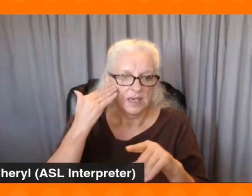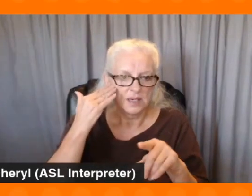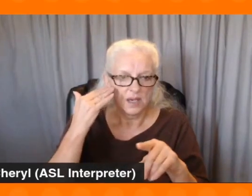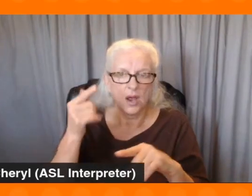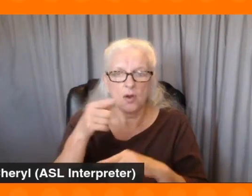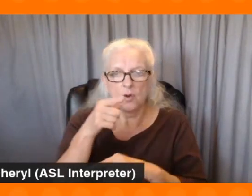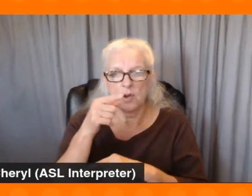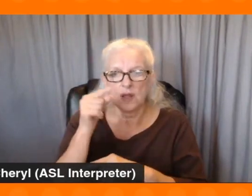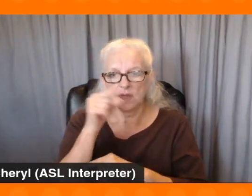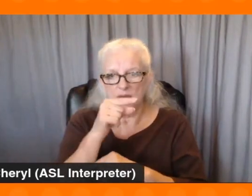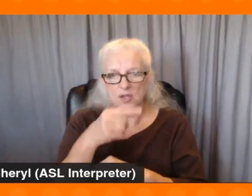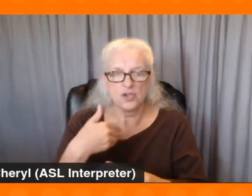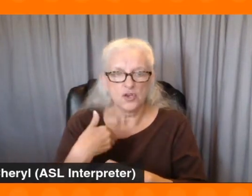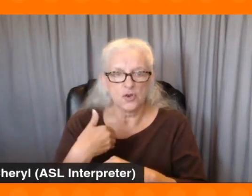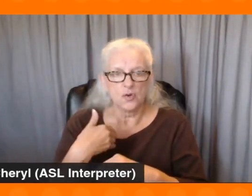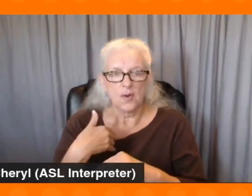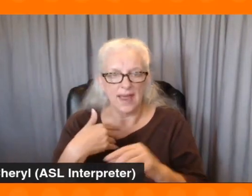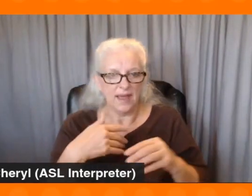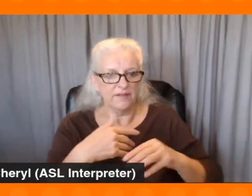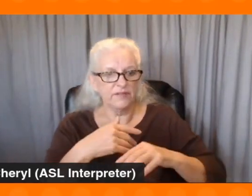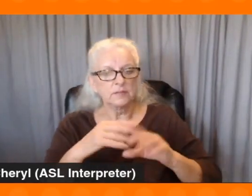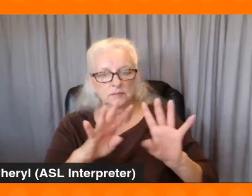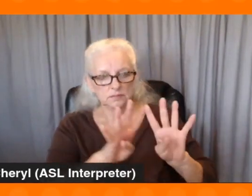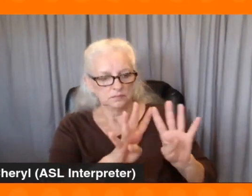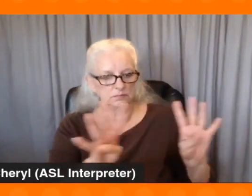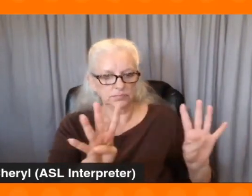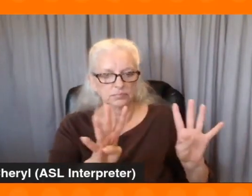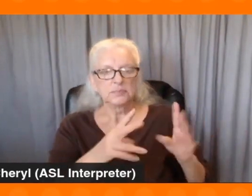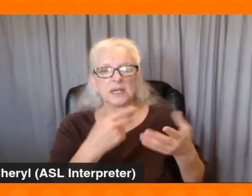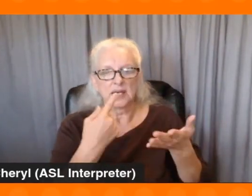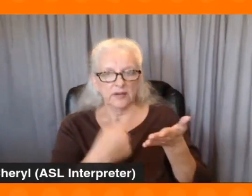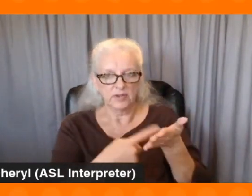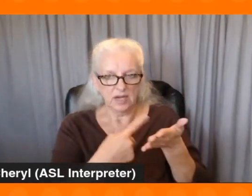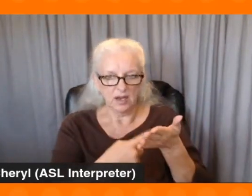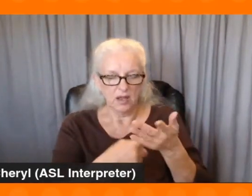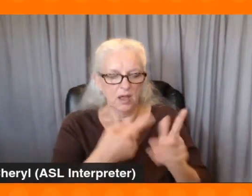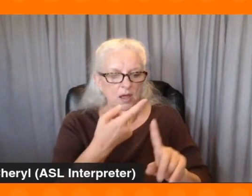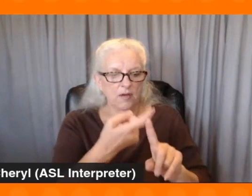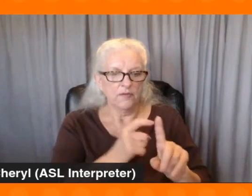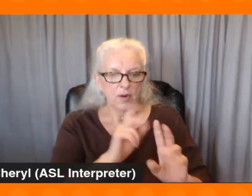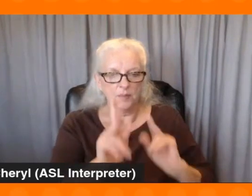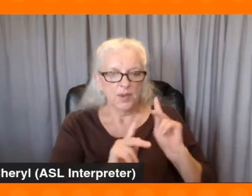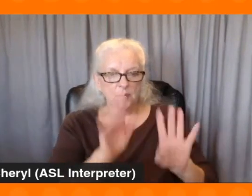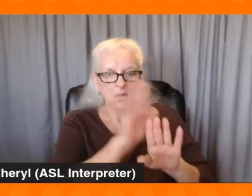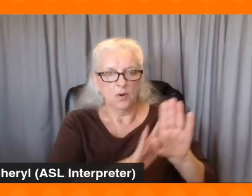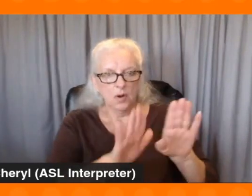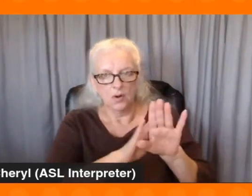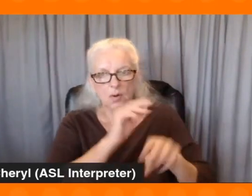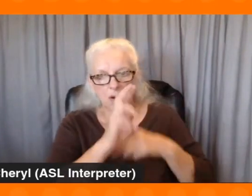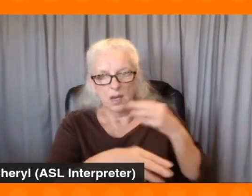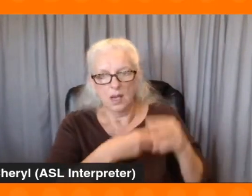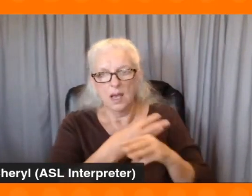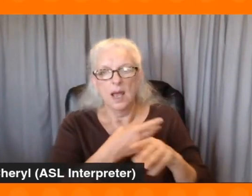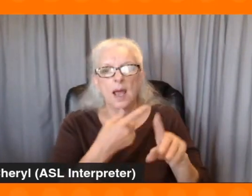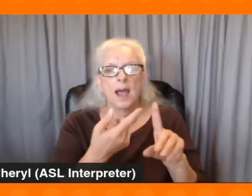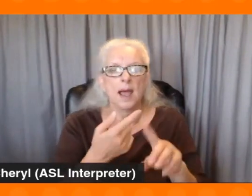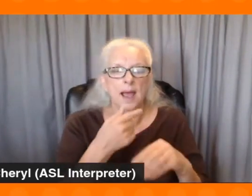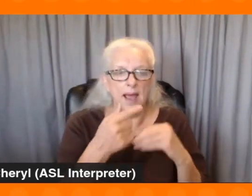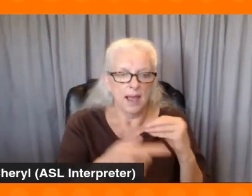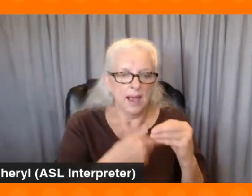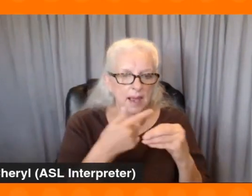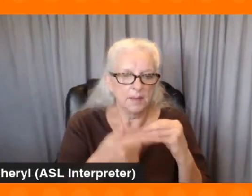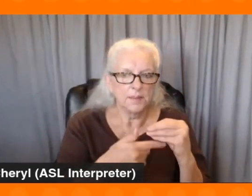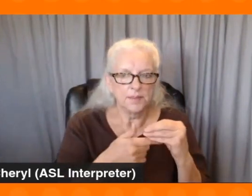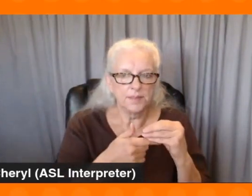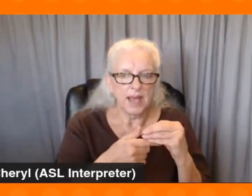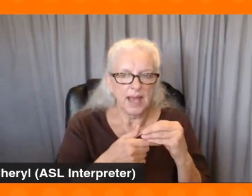have a panel discussion with our friends and partners from different parts of the world about hackathon. And